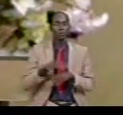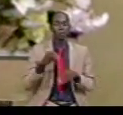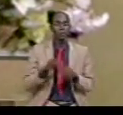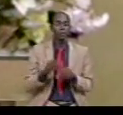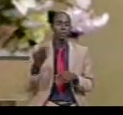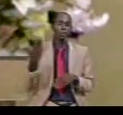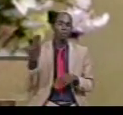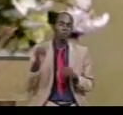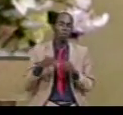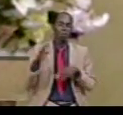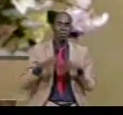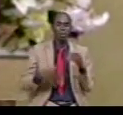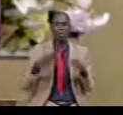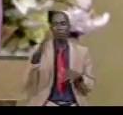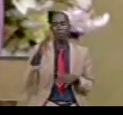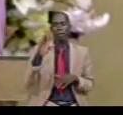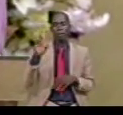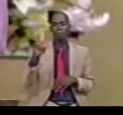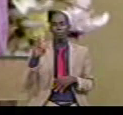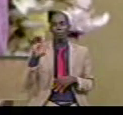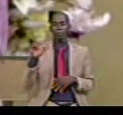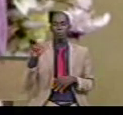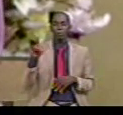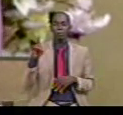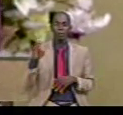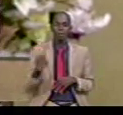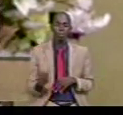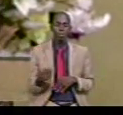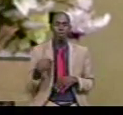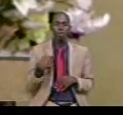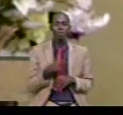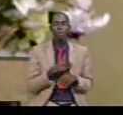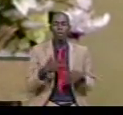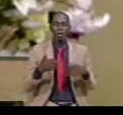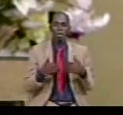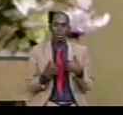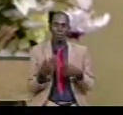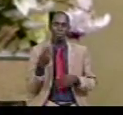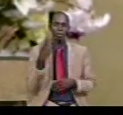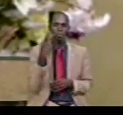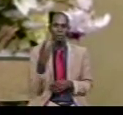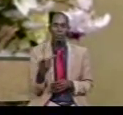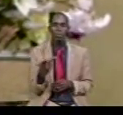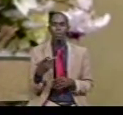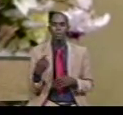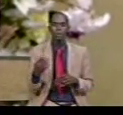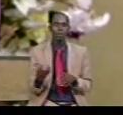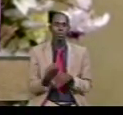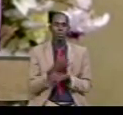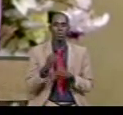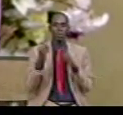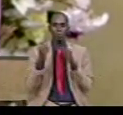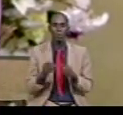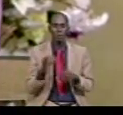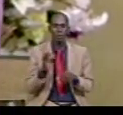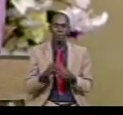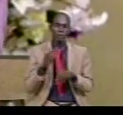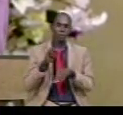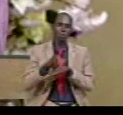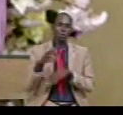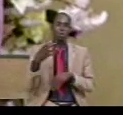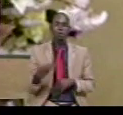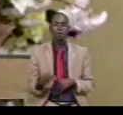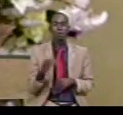have witnessed God's unwavering power in the ministry of Pastor William Kumuyi as he preaches